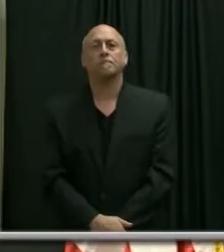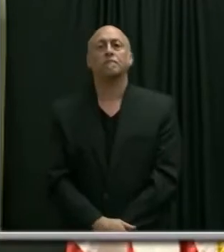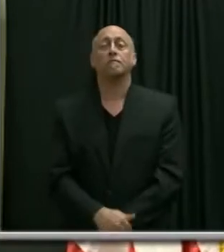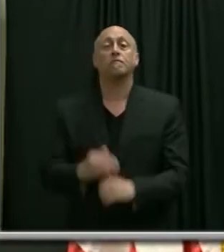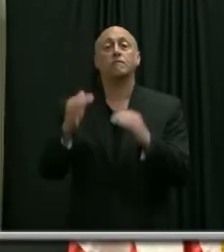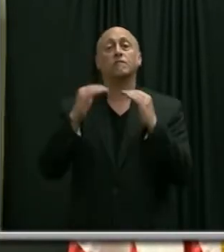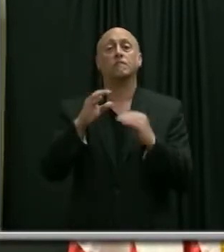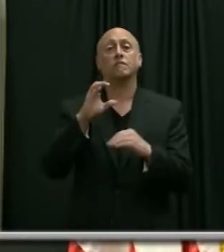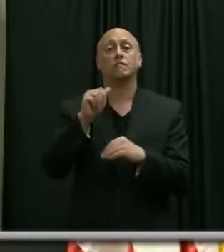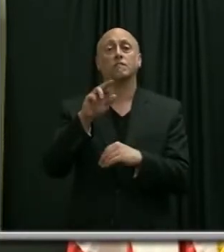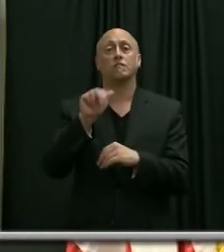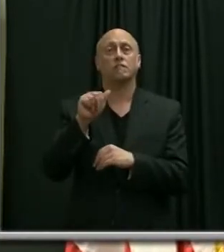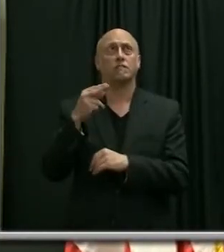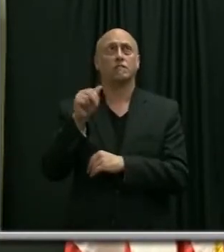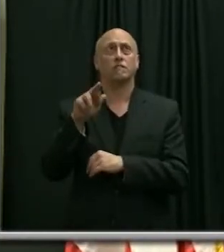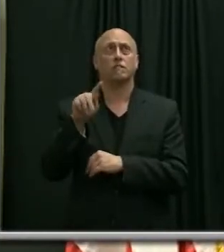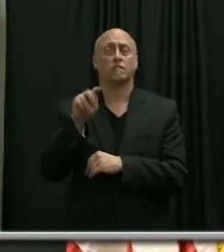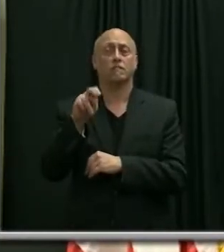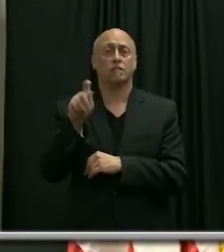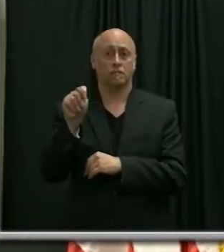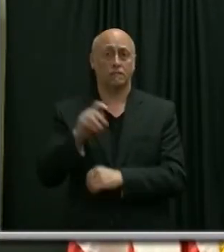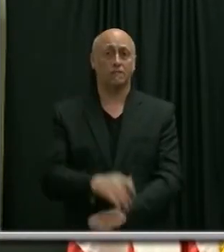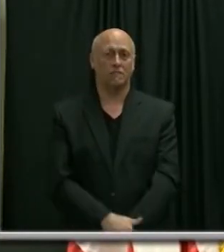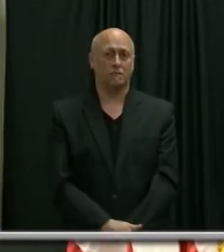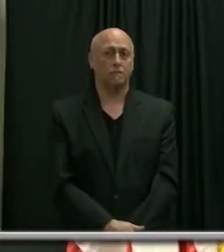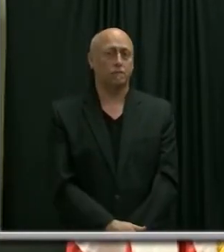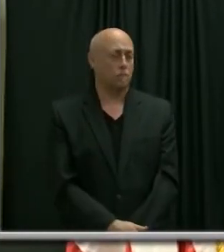Next, we have Kara Hartnett.